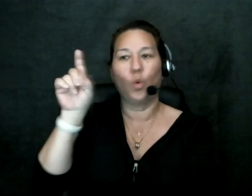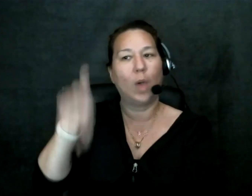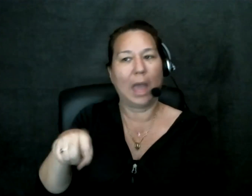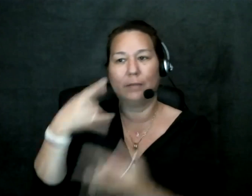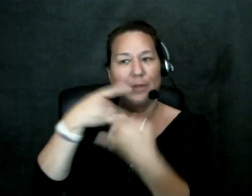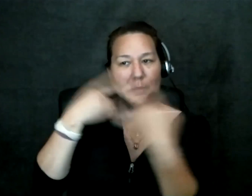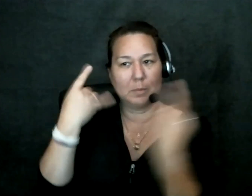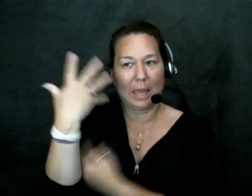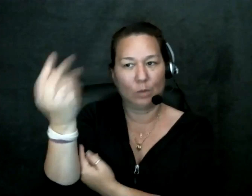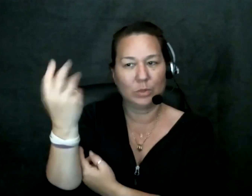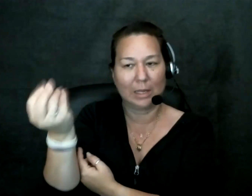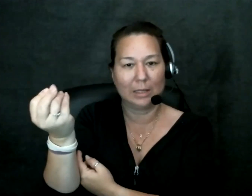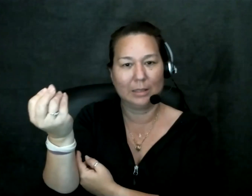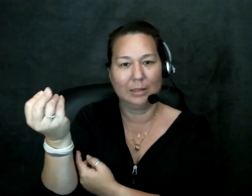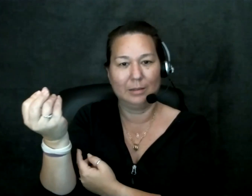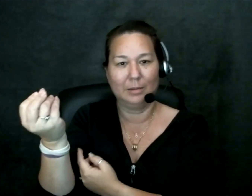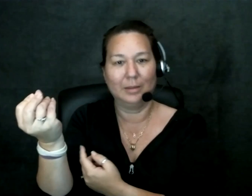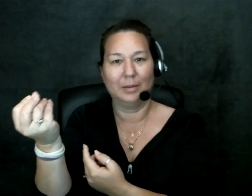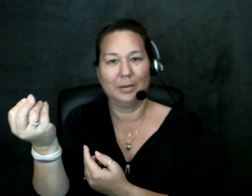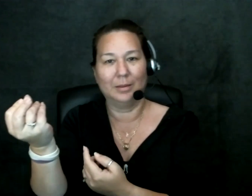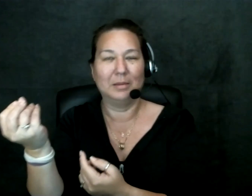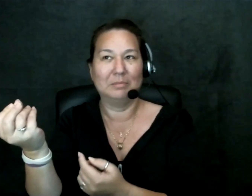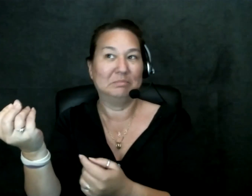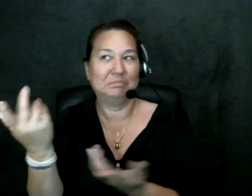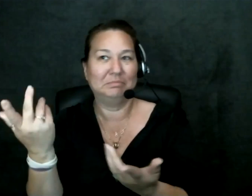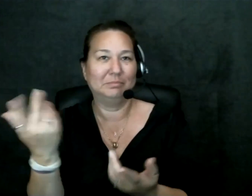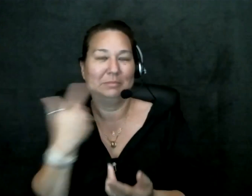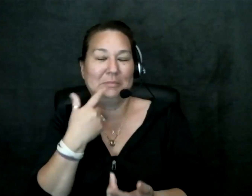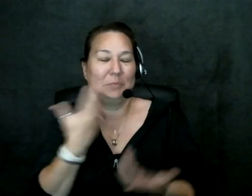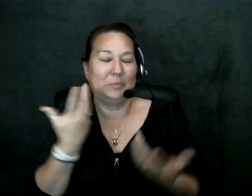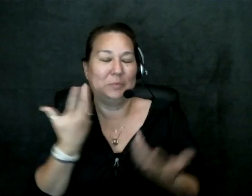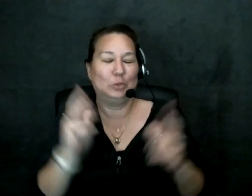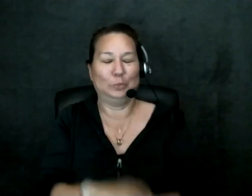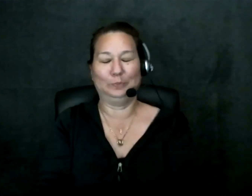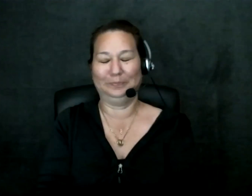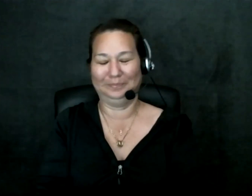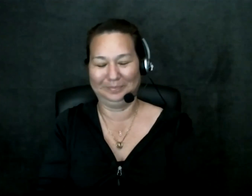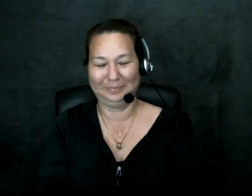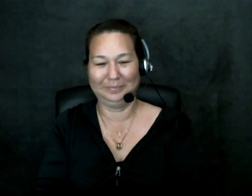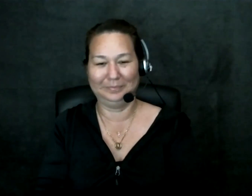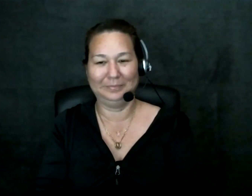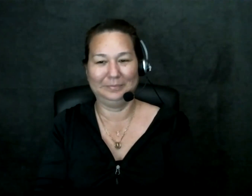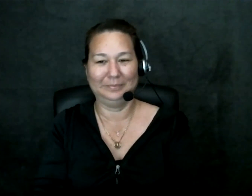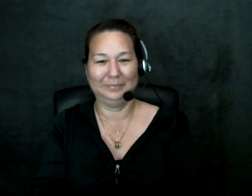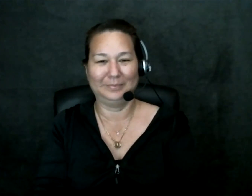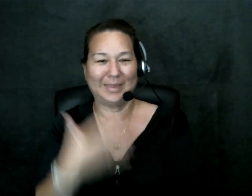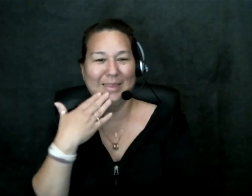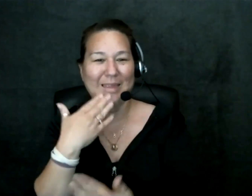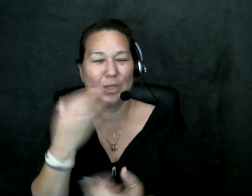However, yeah, that's all. That's what I'll say for that. Great. Thank you so much, Lisa E.